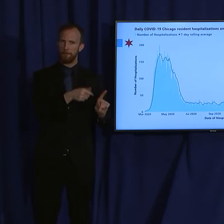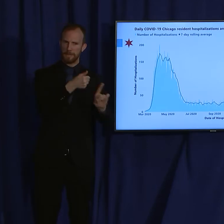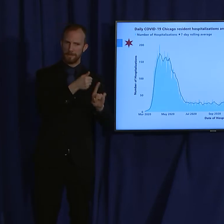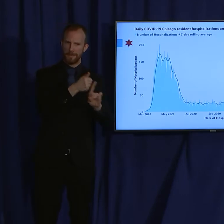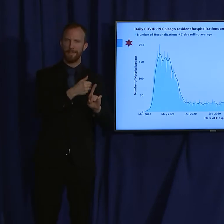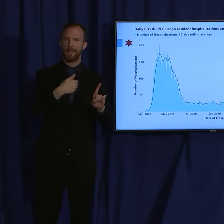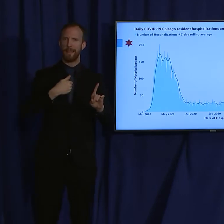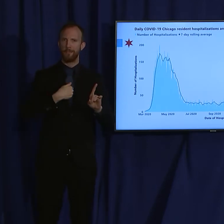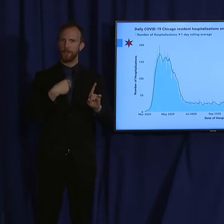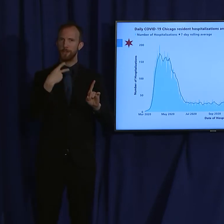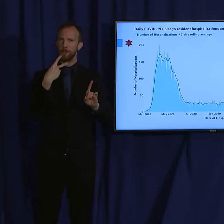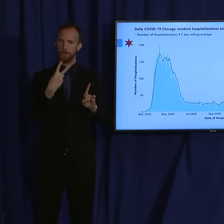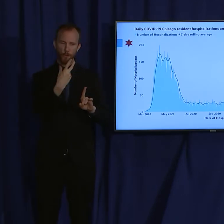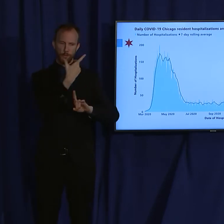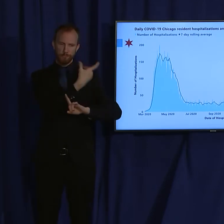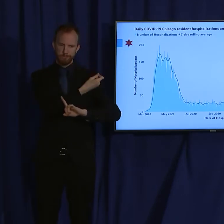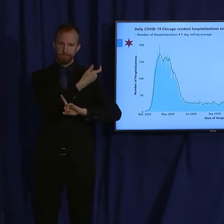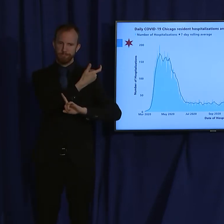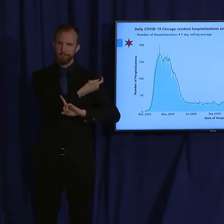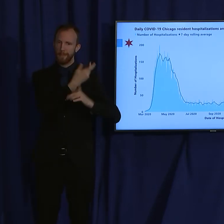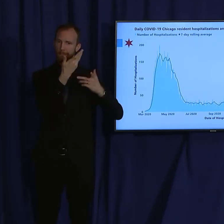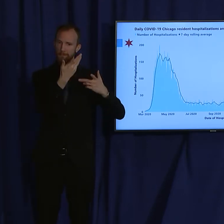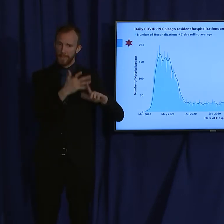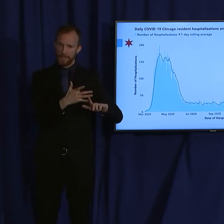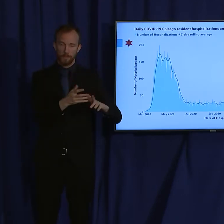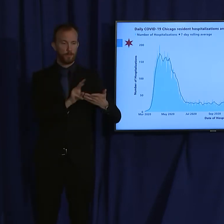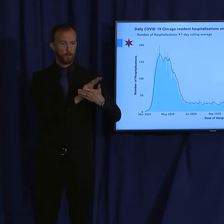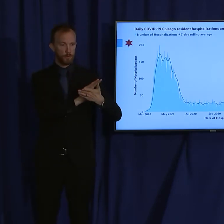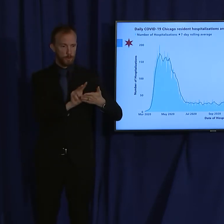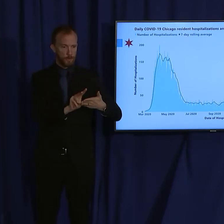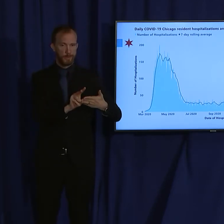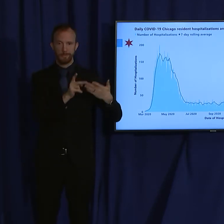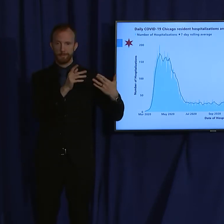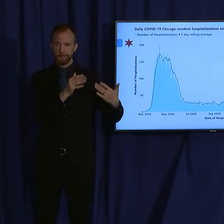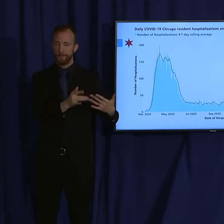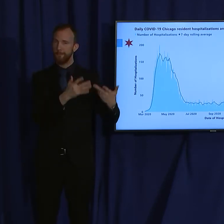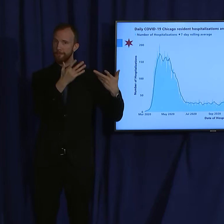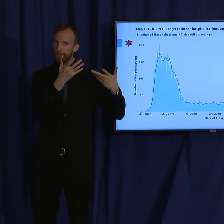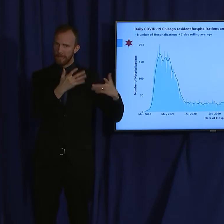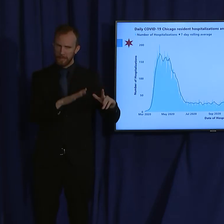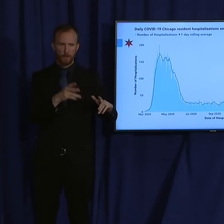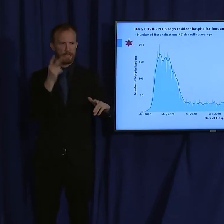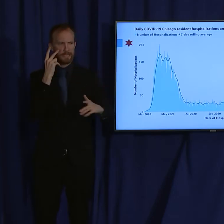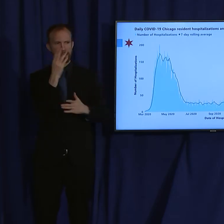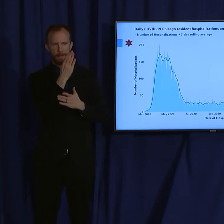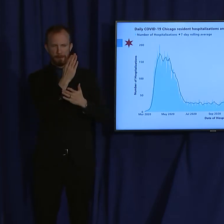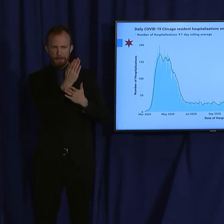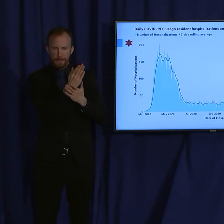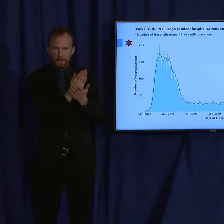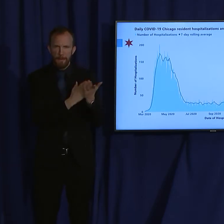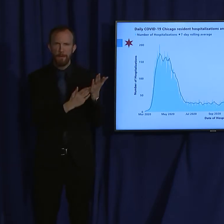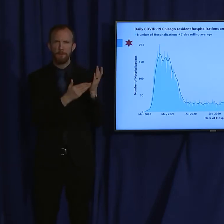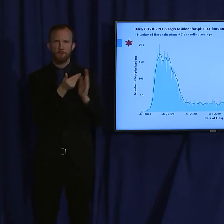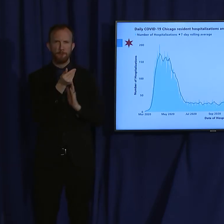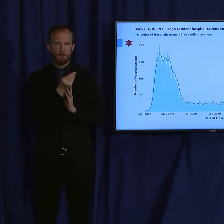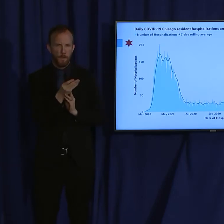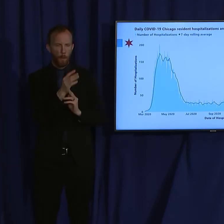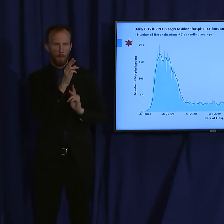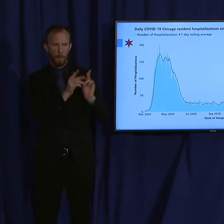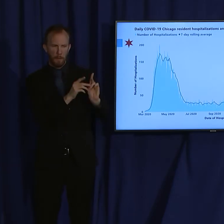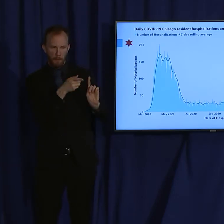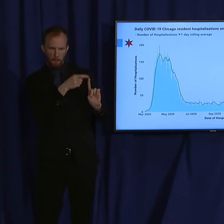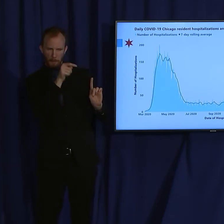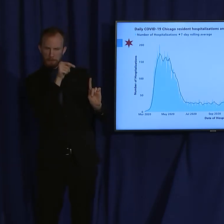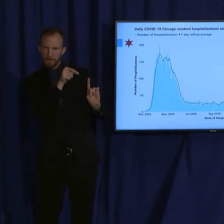they've gotten both of their vaccine doses and they're 2 weeks post that second dose. We have seen some cases of COVID in those individuals,